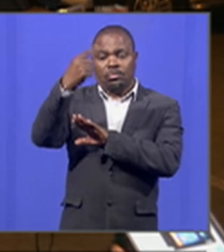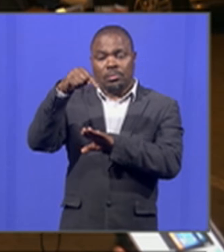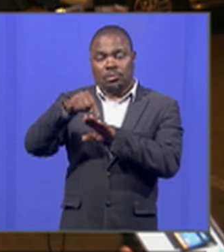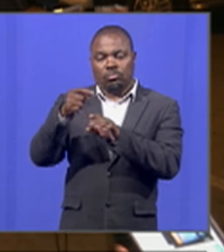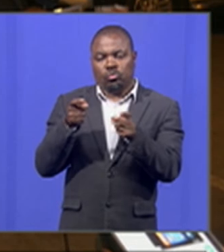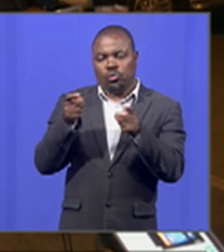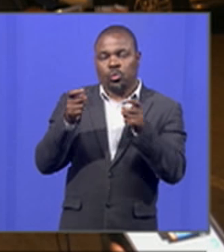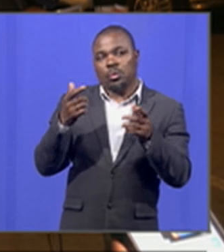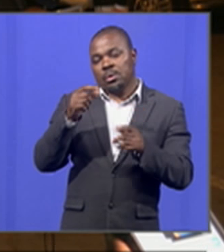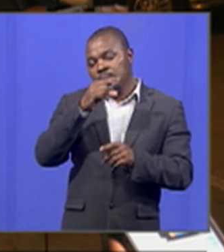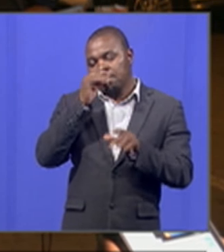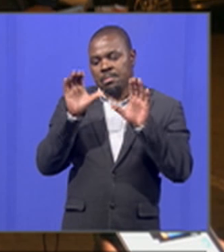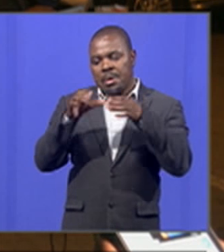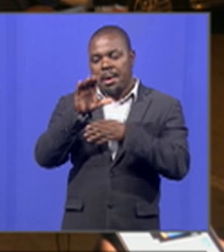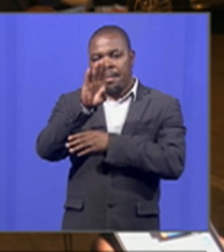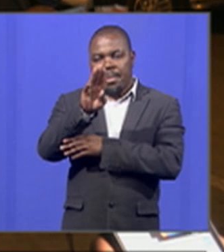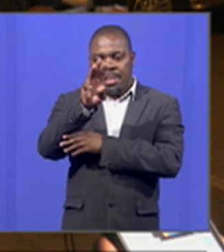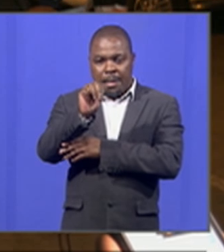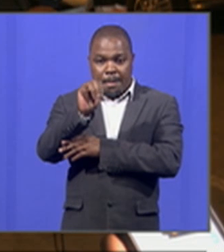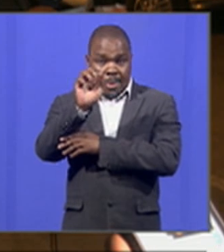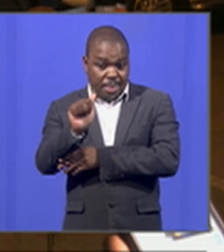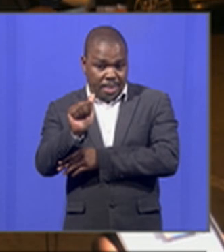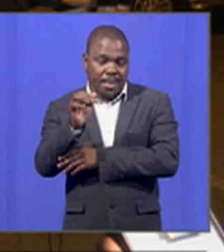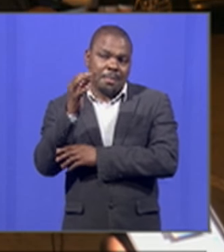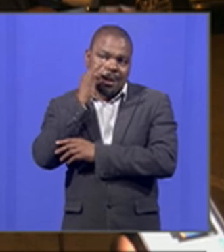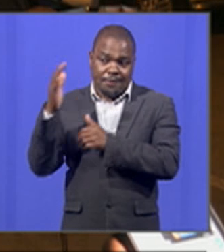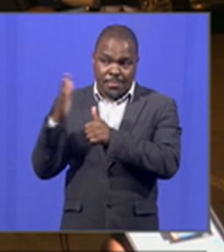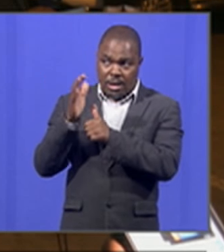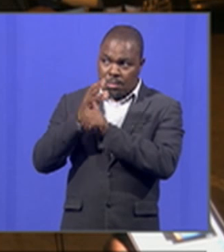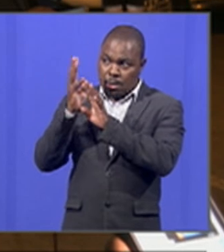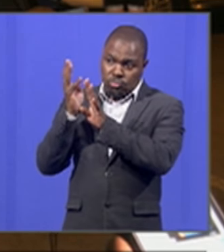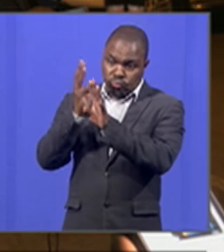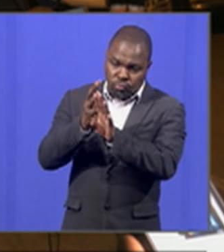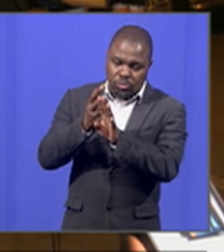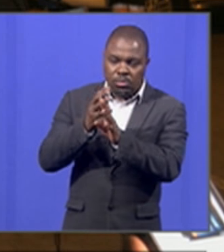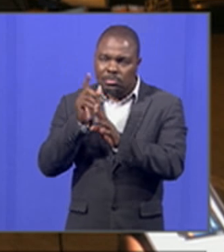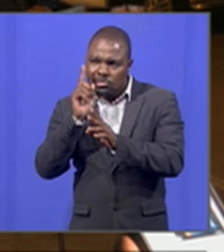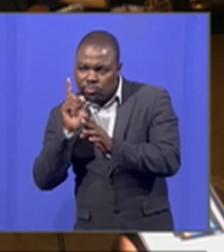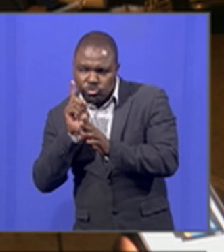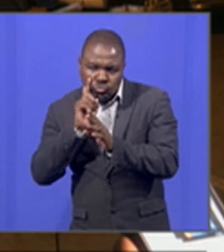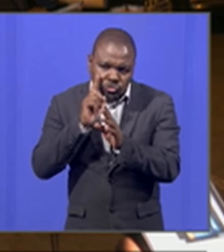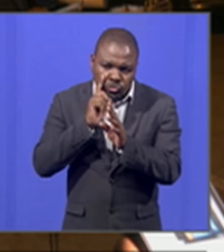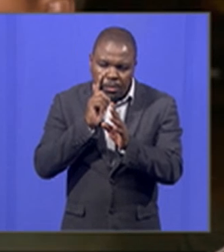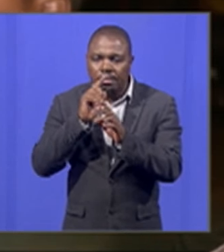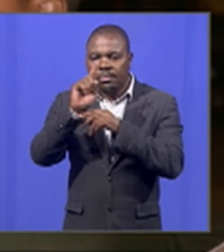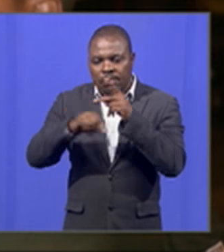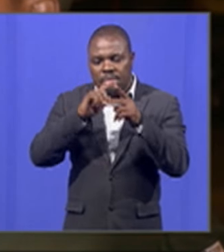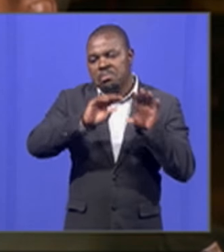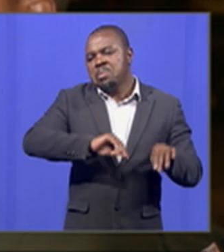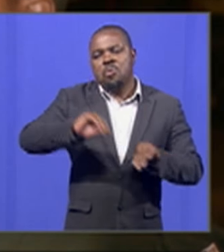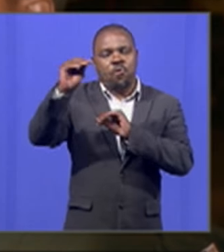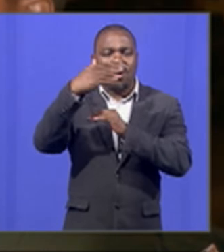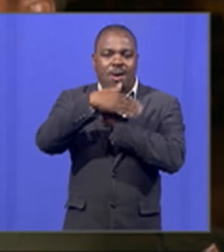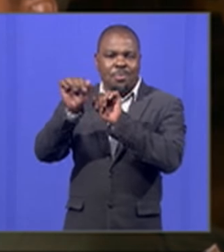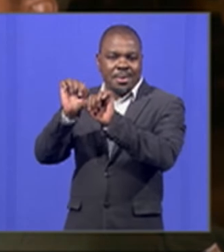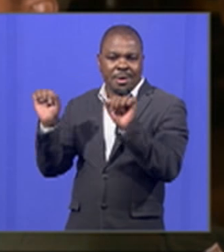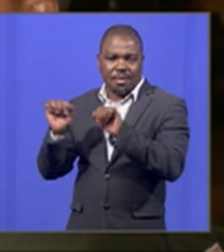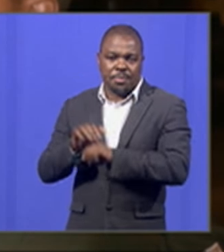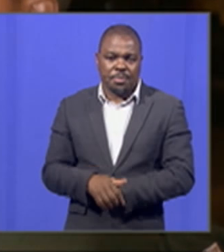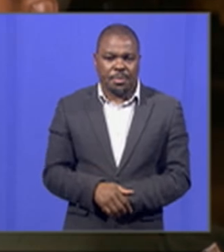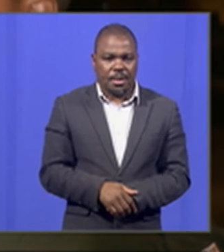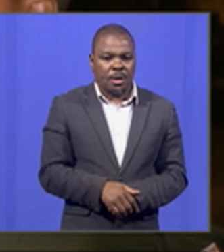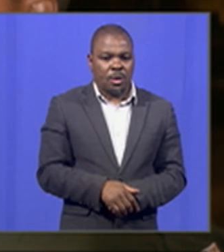Limpopo go ba BMA ba re badudi bao ba tla lekolwa pele ga ge ba tla fetišetšwa ka dinageng tša bobona. Today,